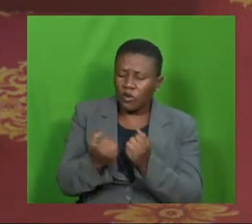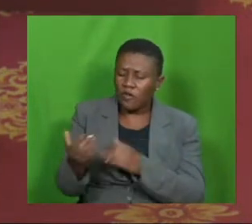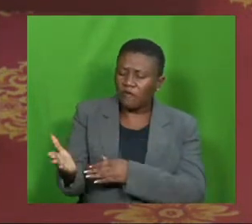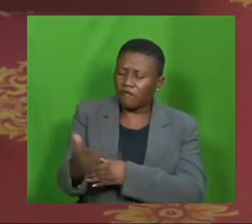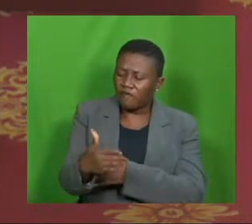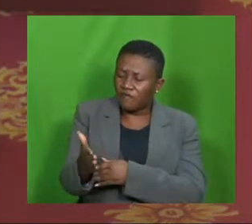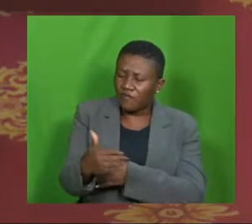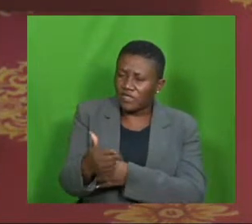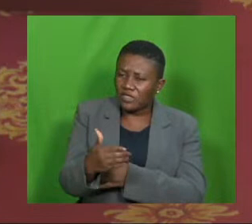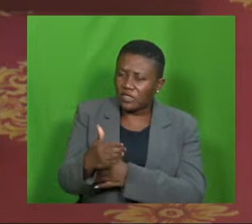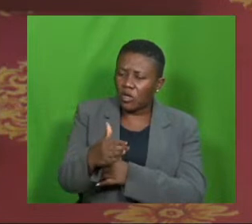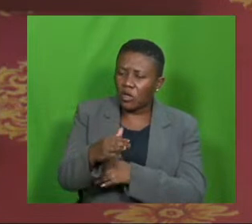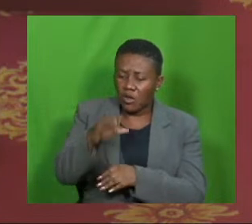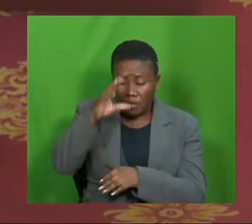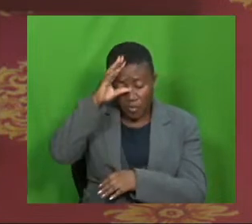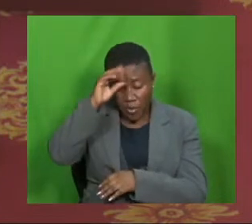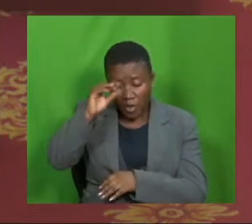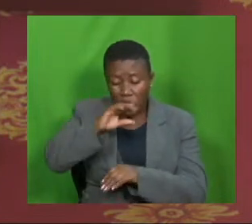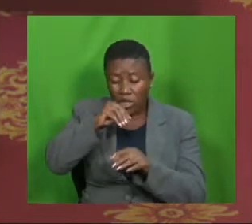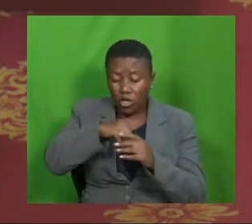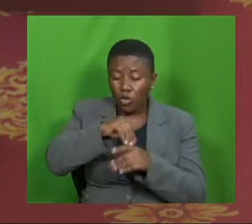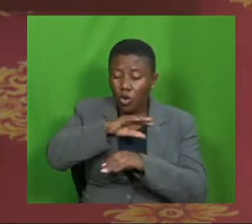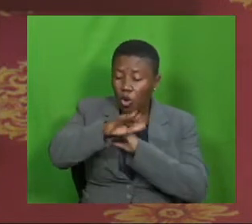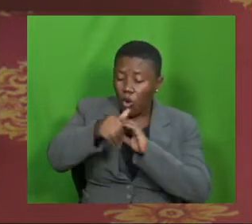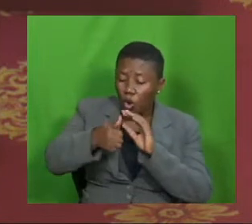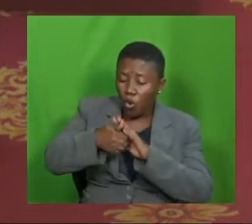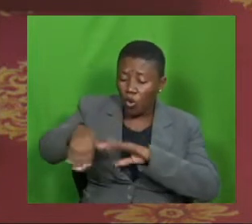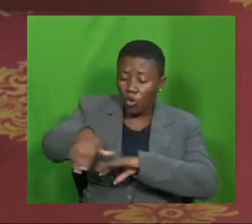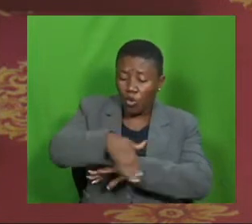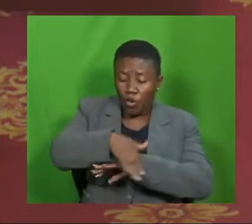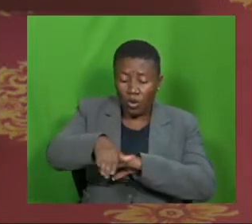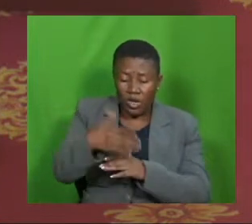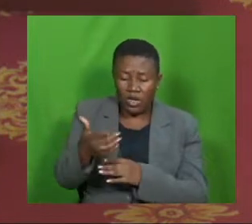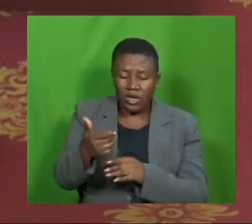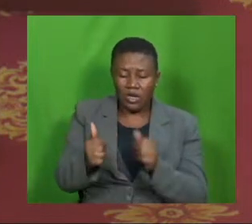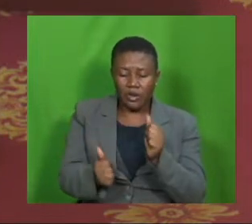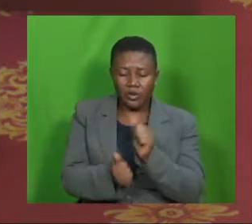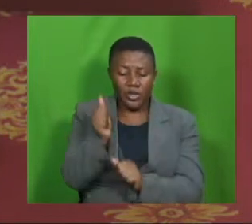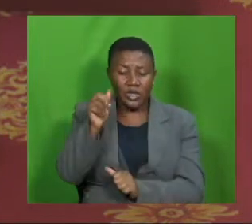4 coastal regions, namely Greater Accra,